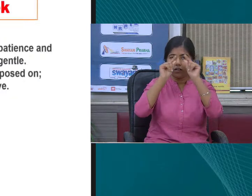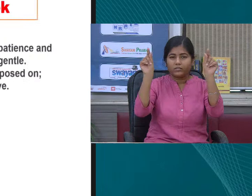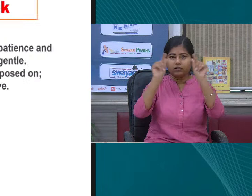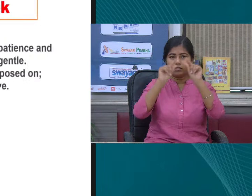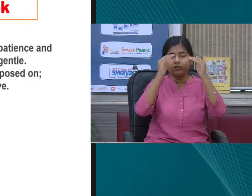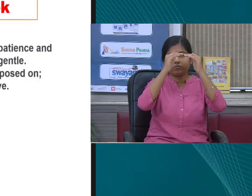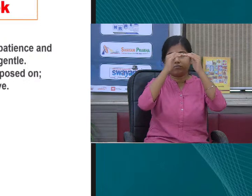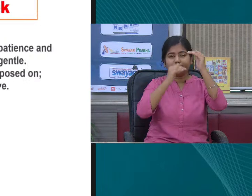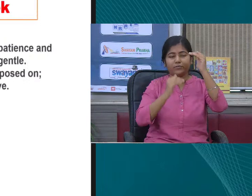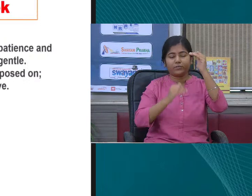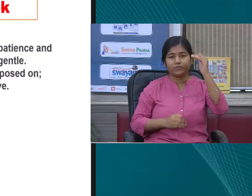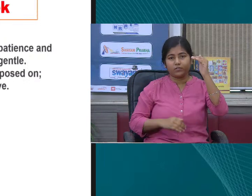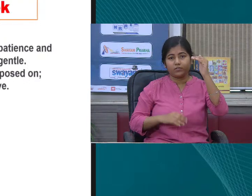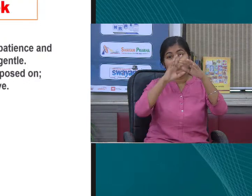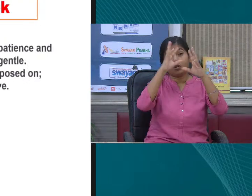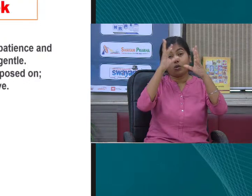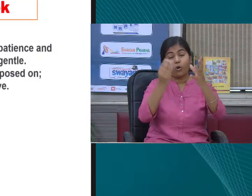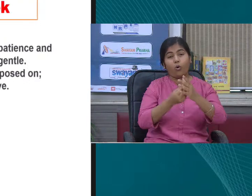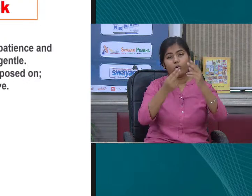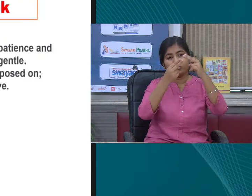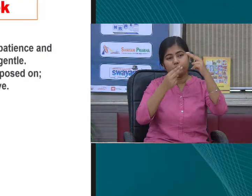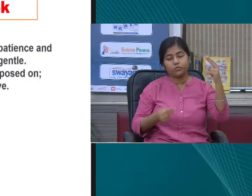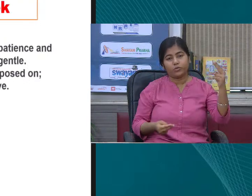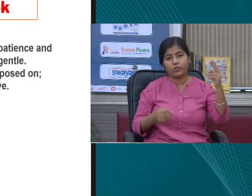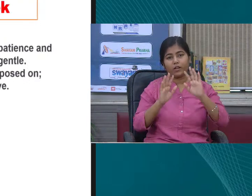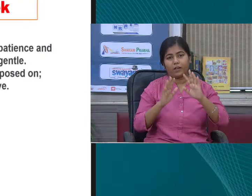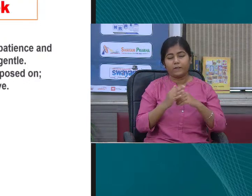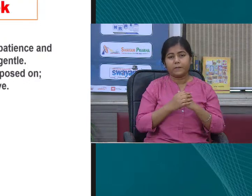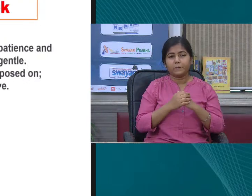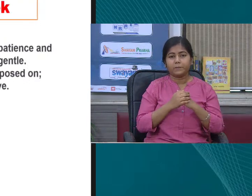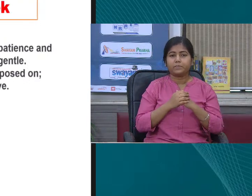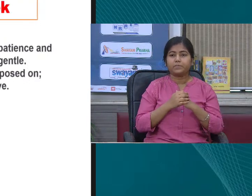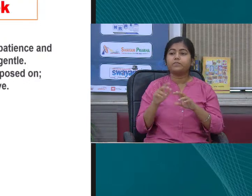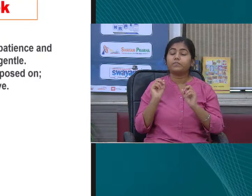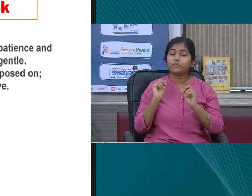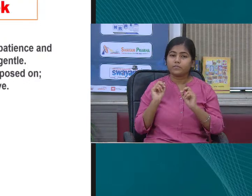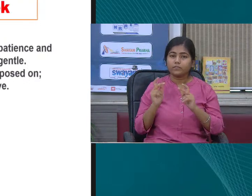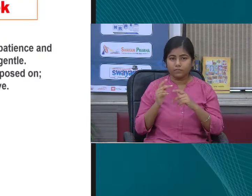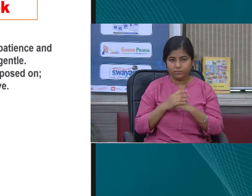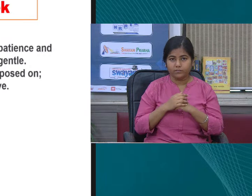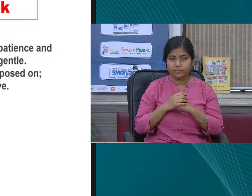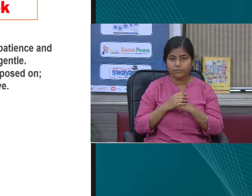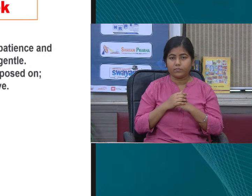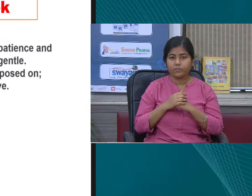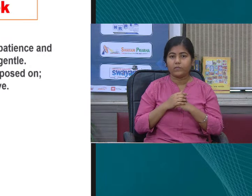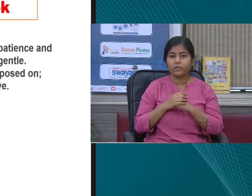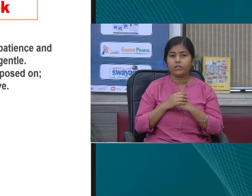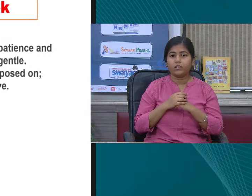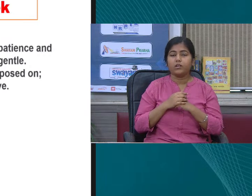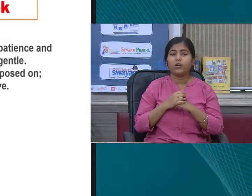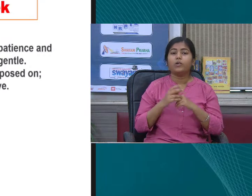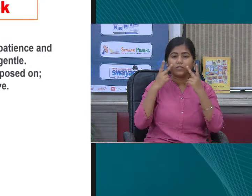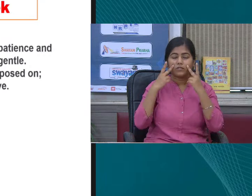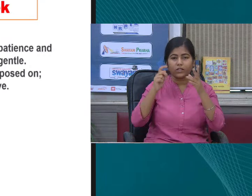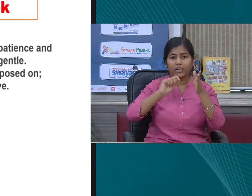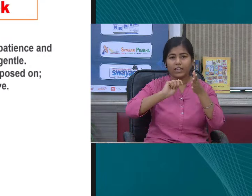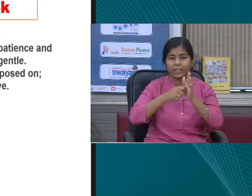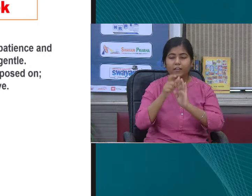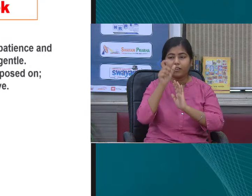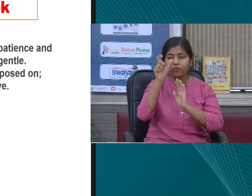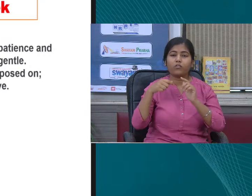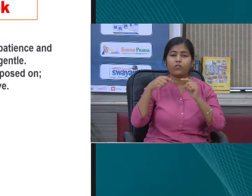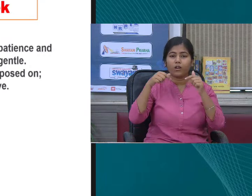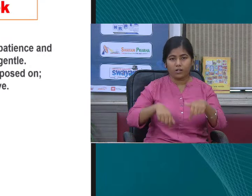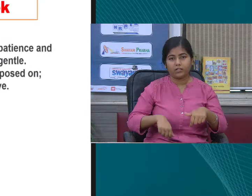by step, and this is the entire story in steps. Okay, so let's go to the keywords for